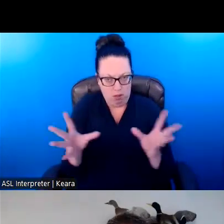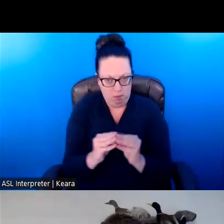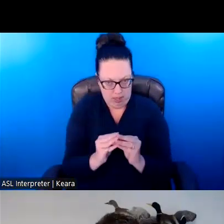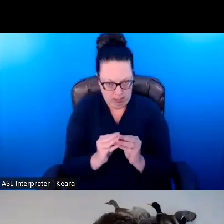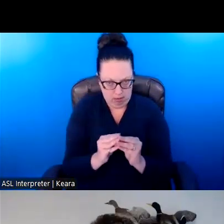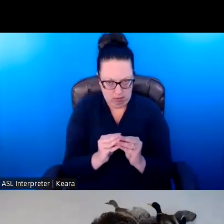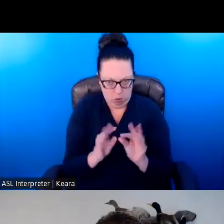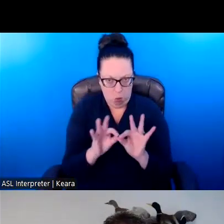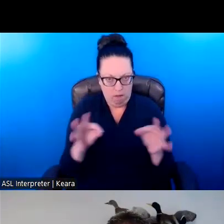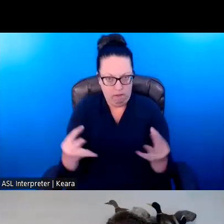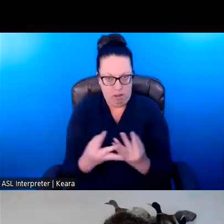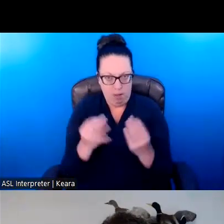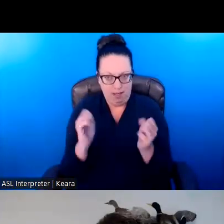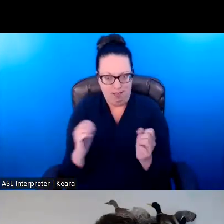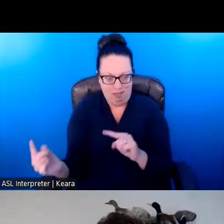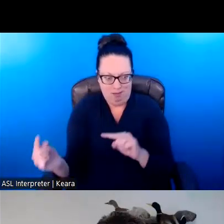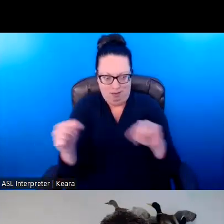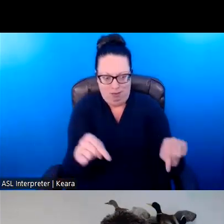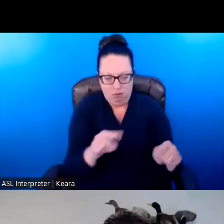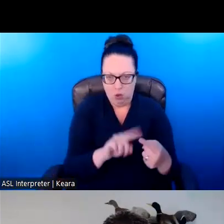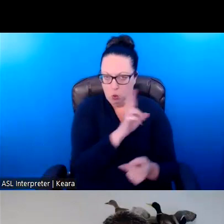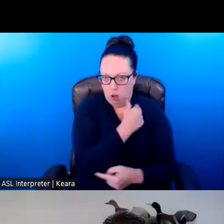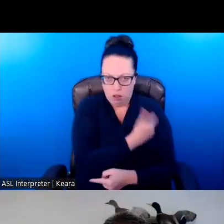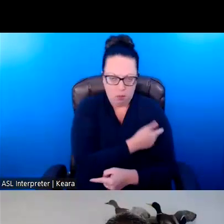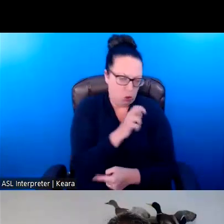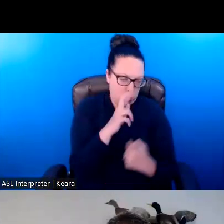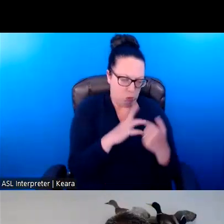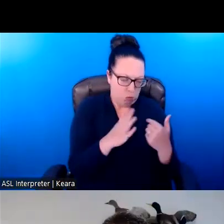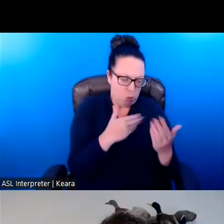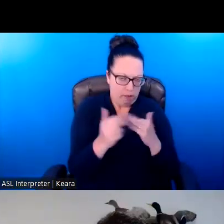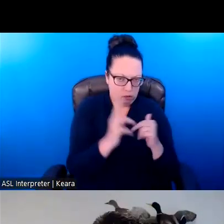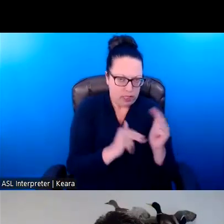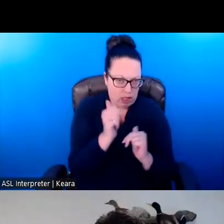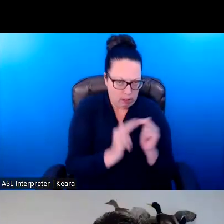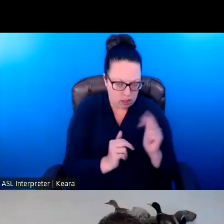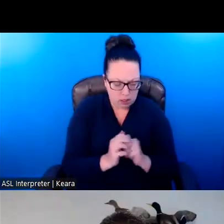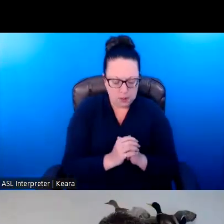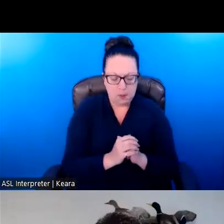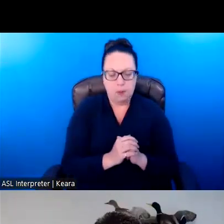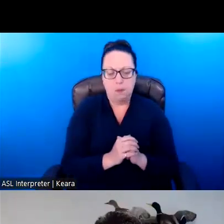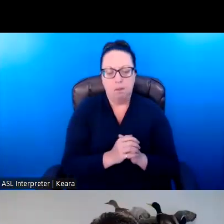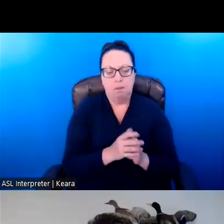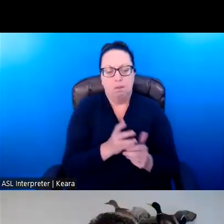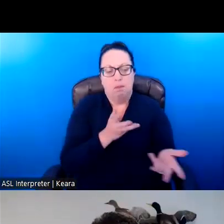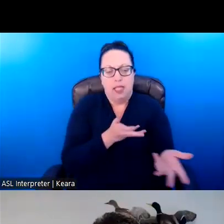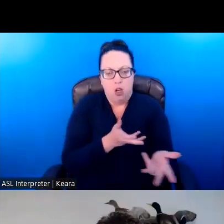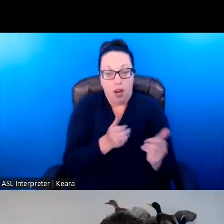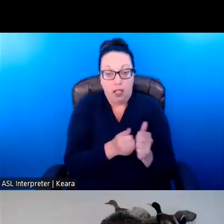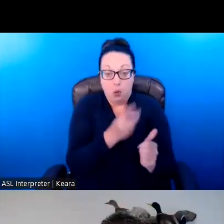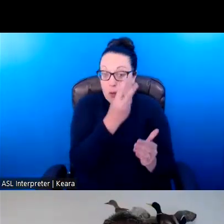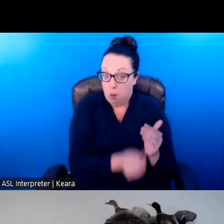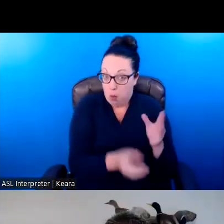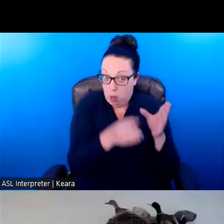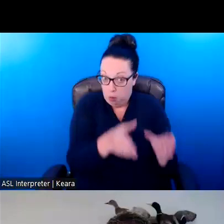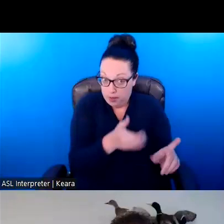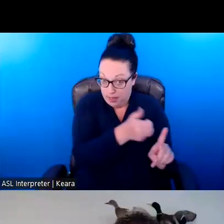can be there at the hospital or the whatever facility they're in, interacting with both the person who's got the